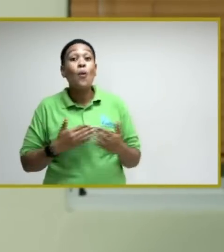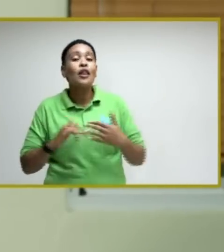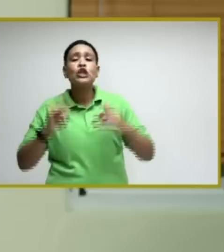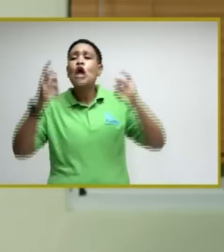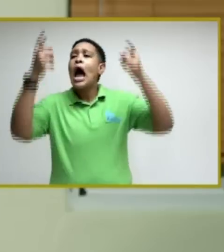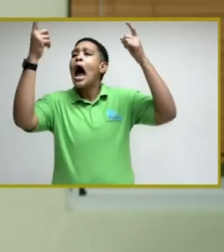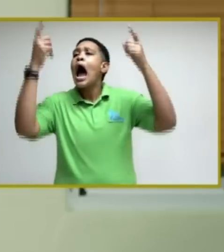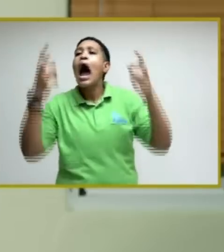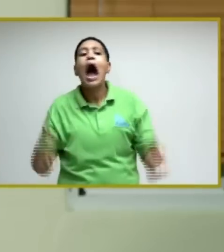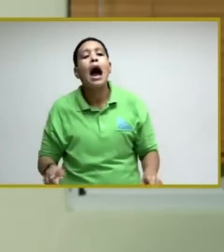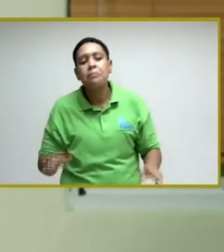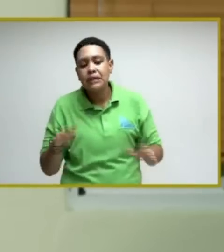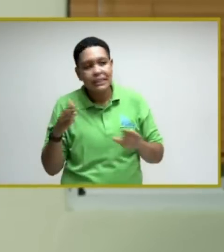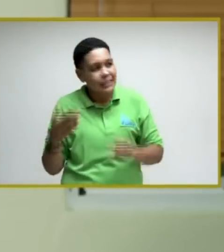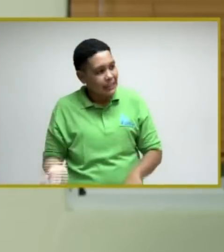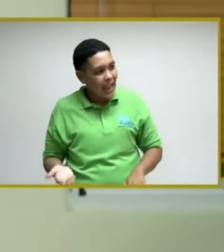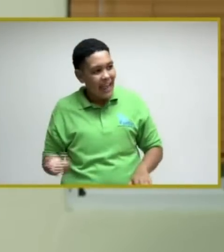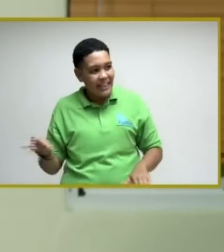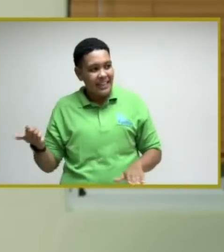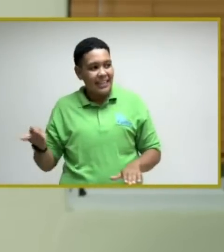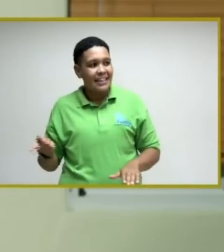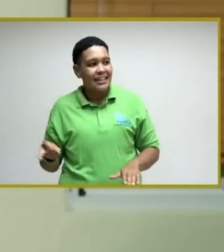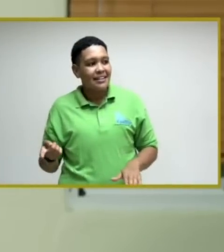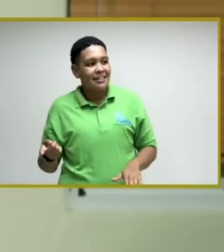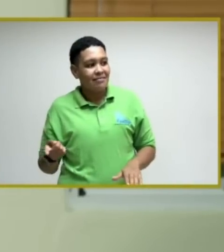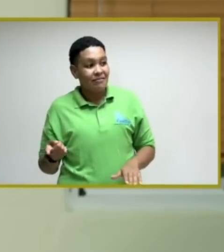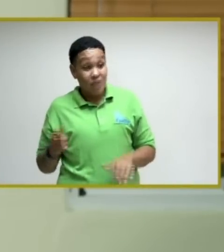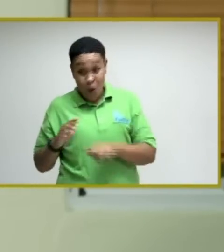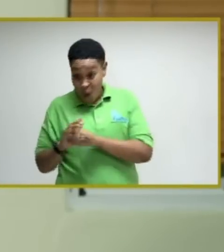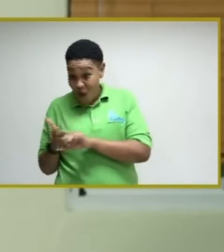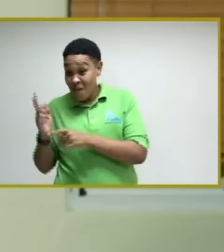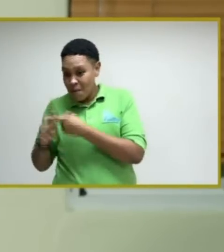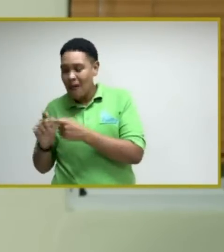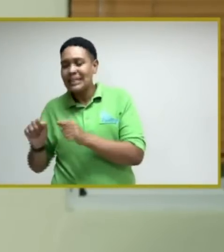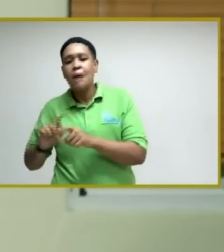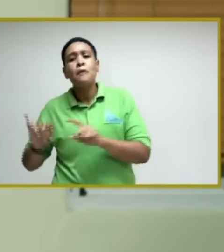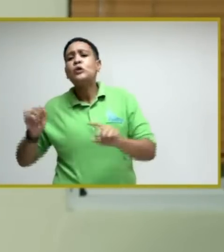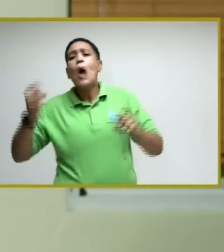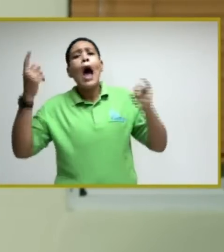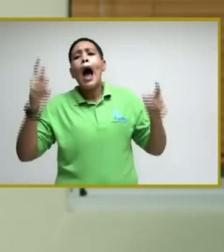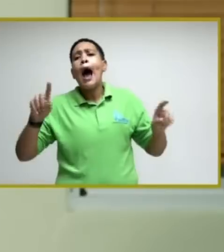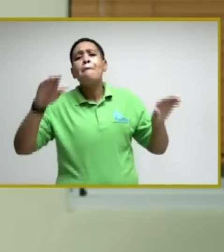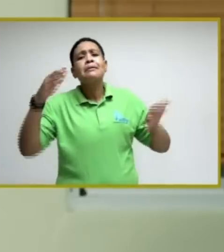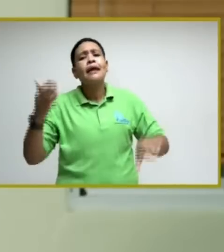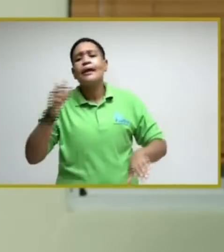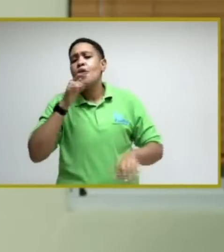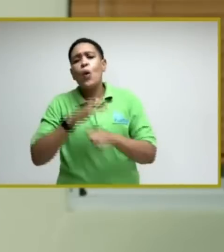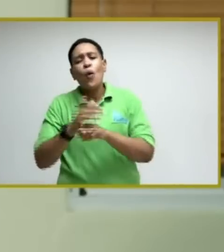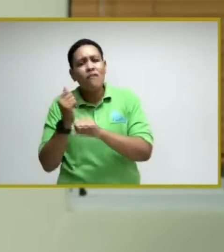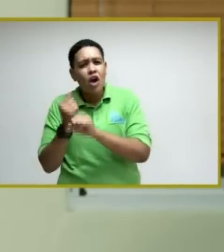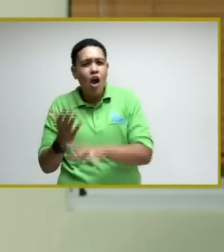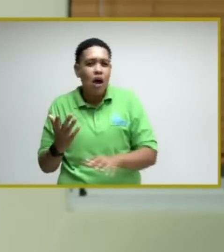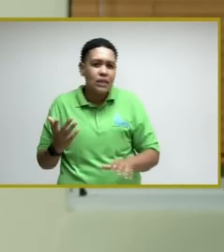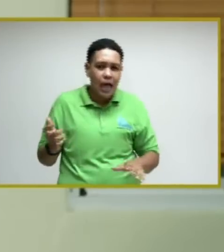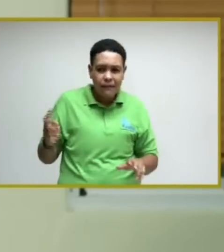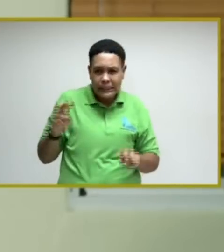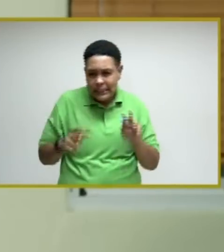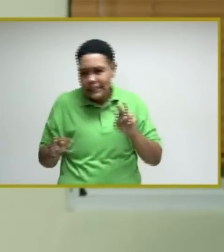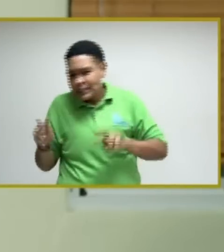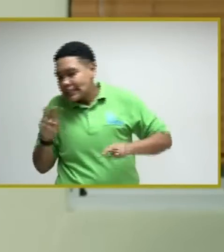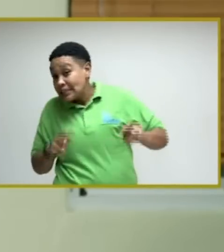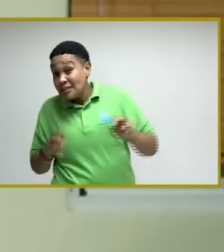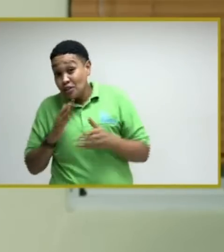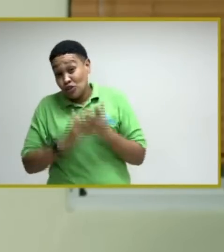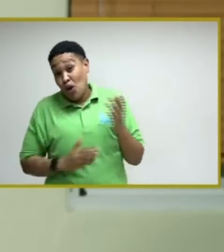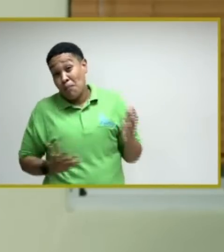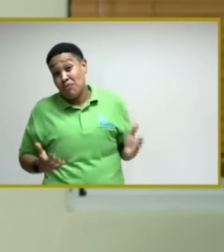coincidentally a death in a COVID positive person. And some of them really and